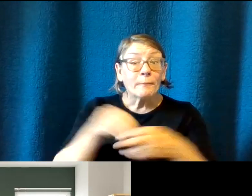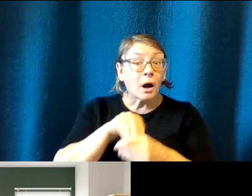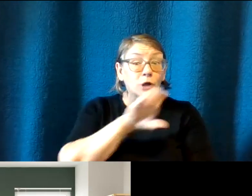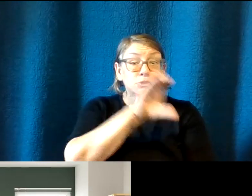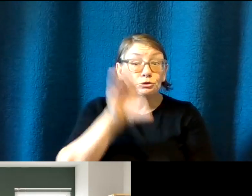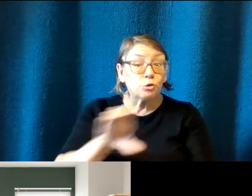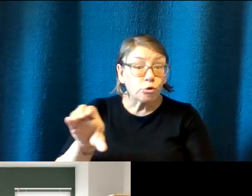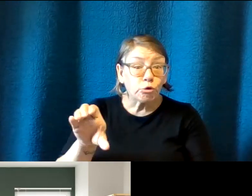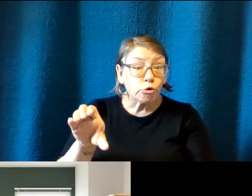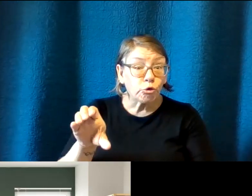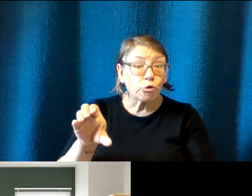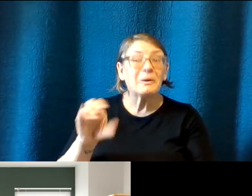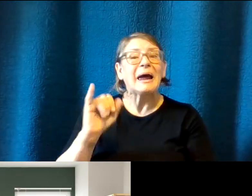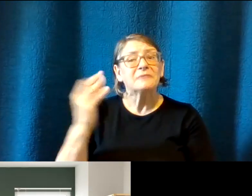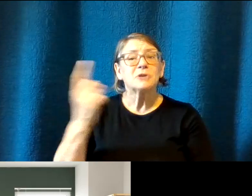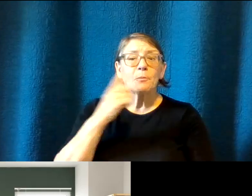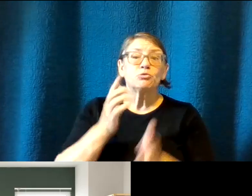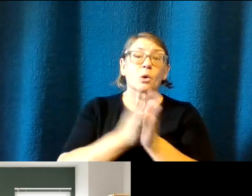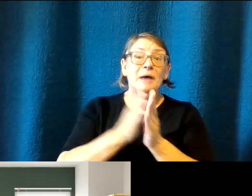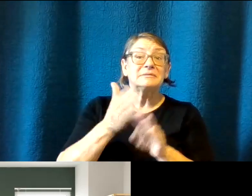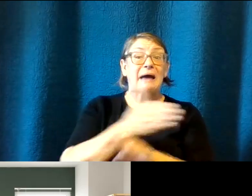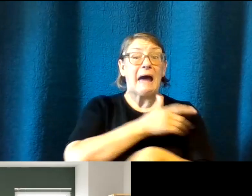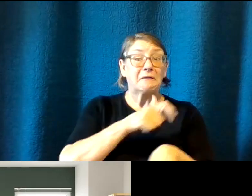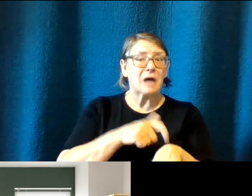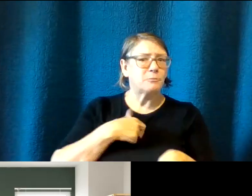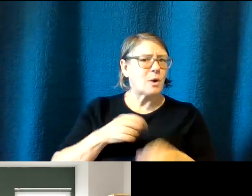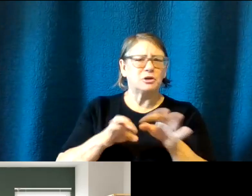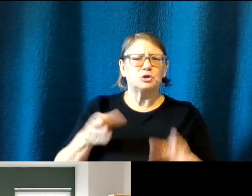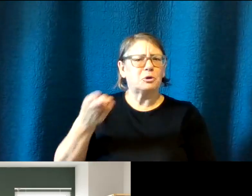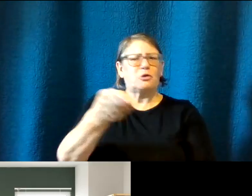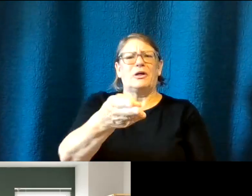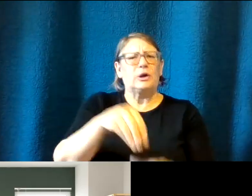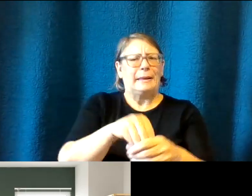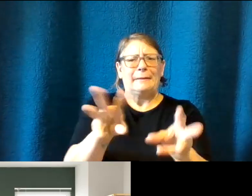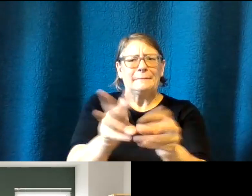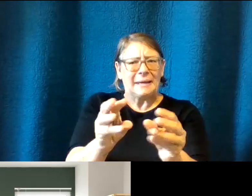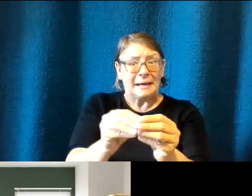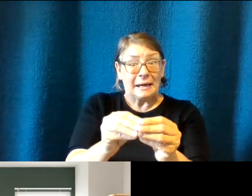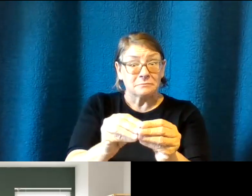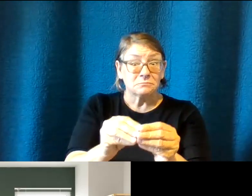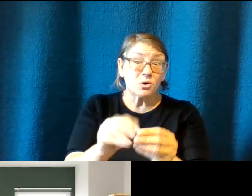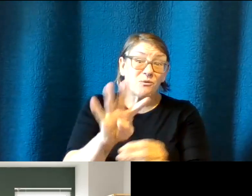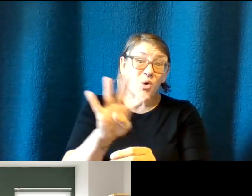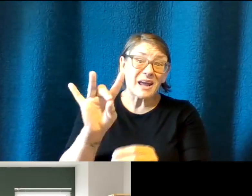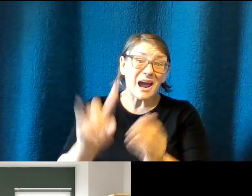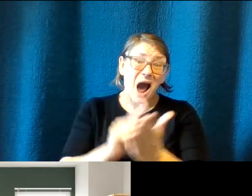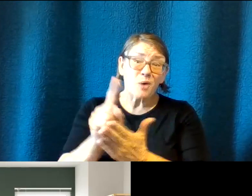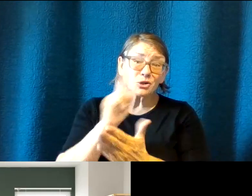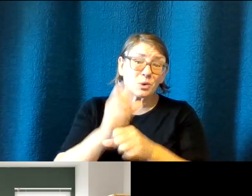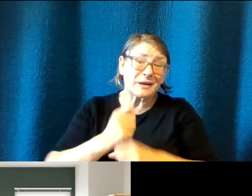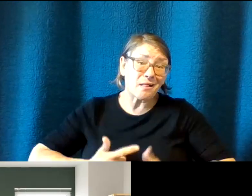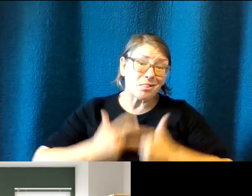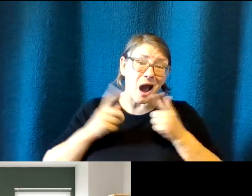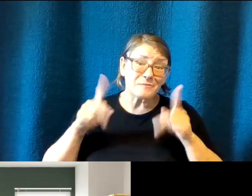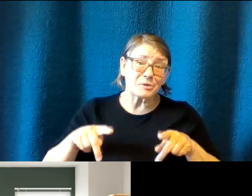one, and if somebody requested ahead of time. So that's with 48 hours notice, you get a live person putting words on the screen. And